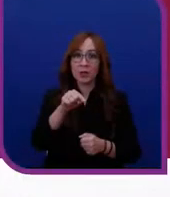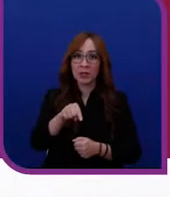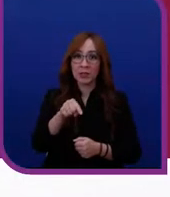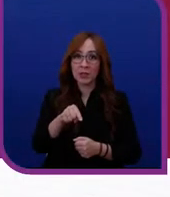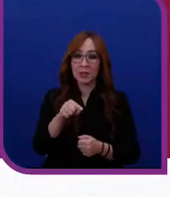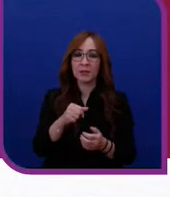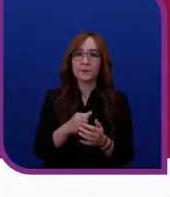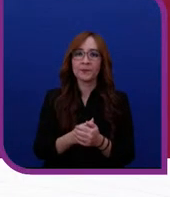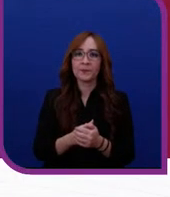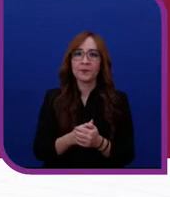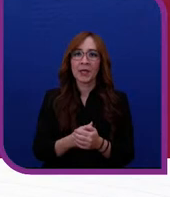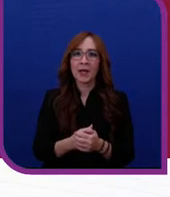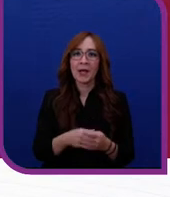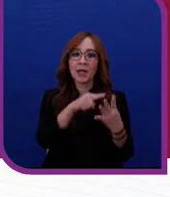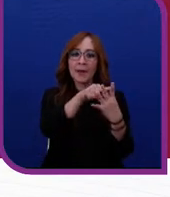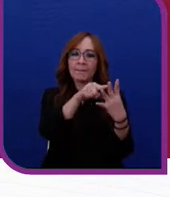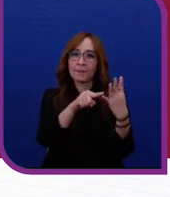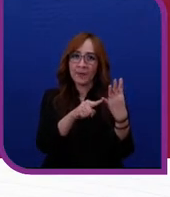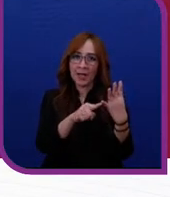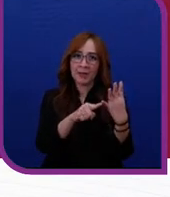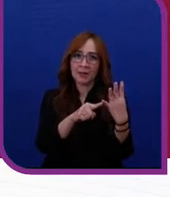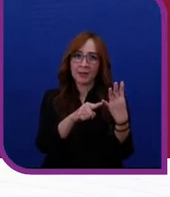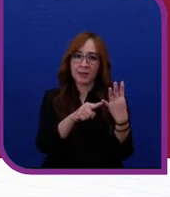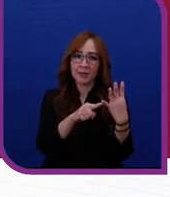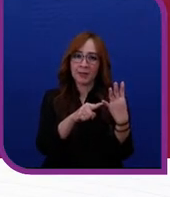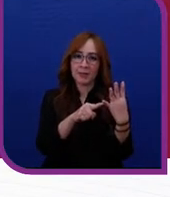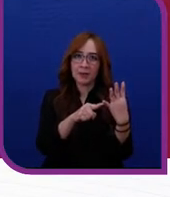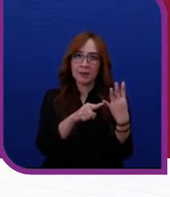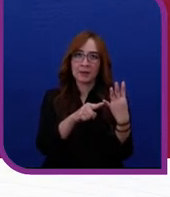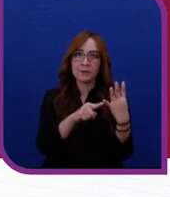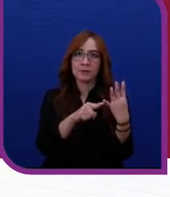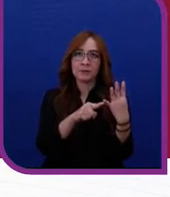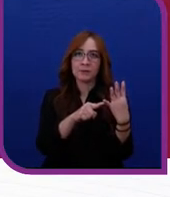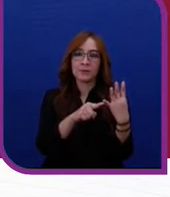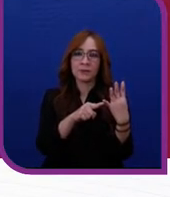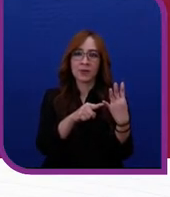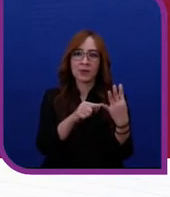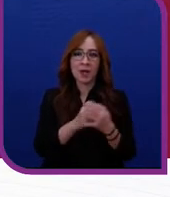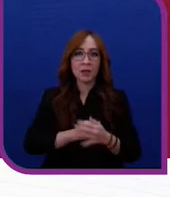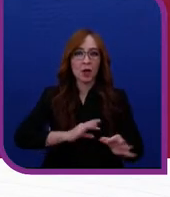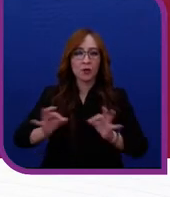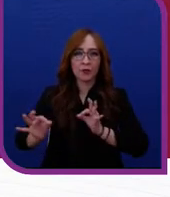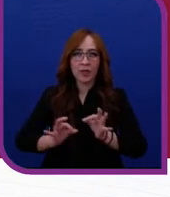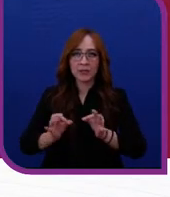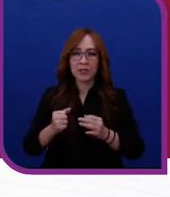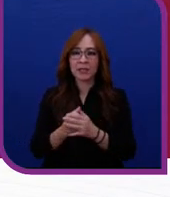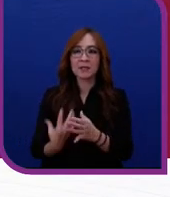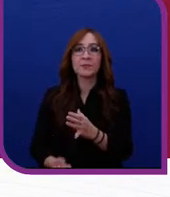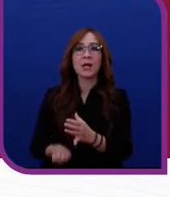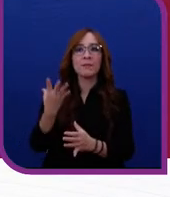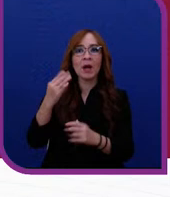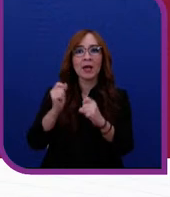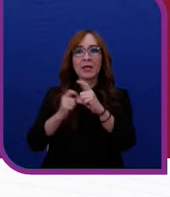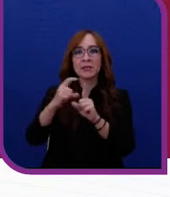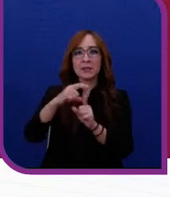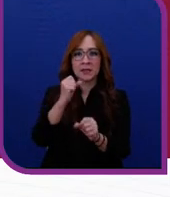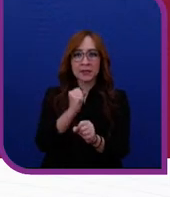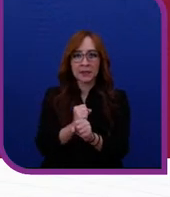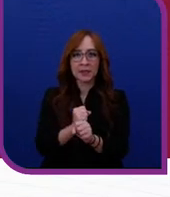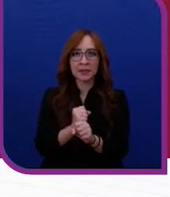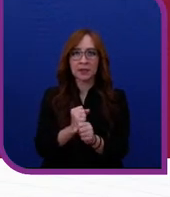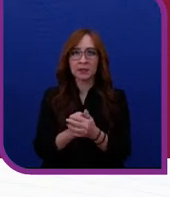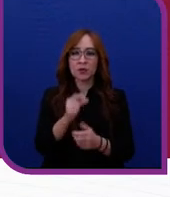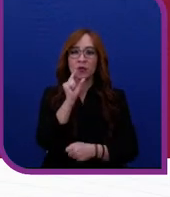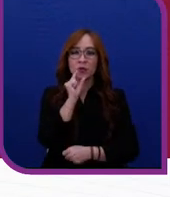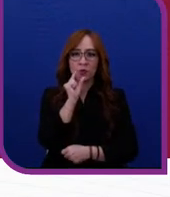four Element sdg development facilities Which is primarily dedicated for idea for